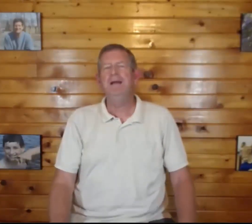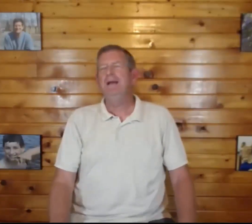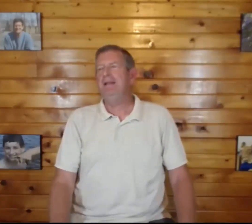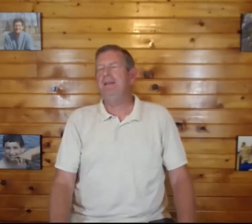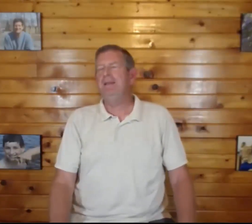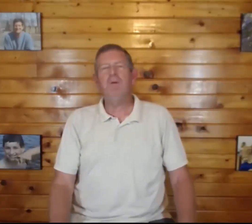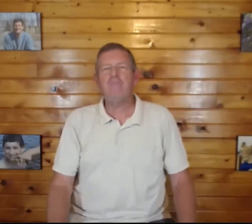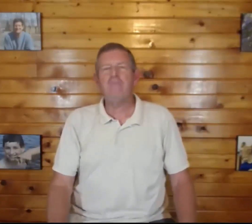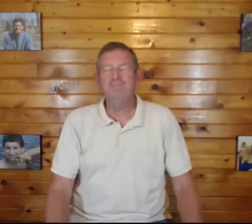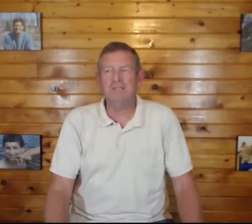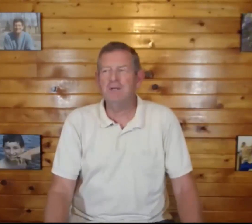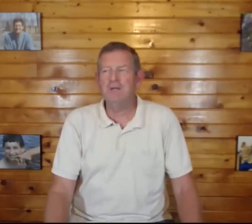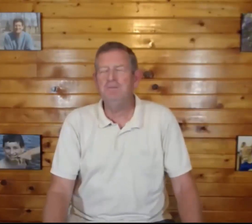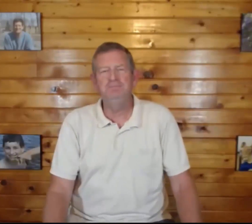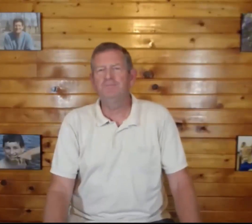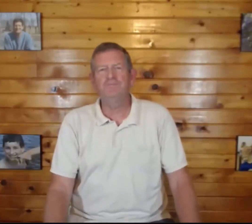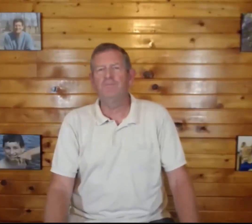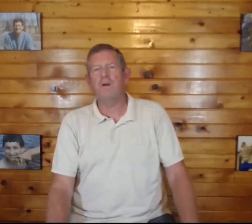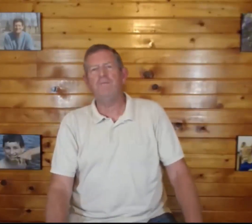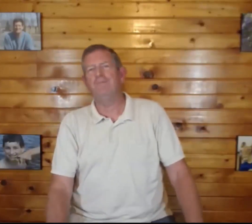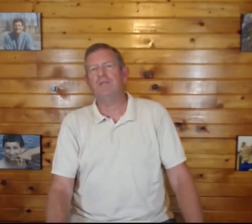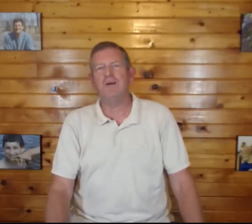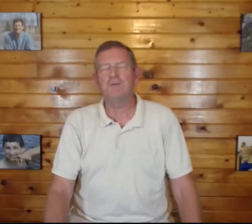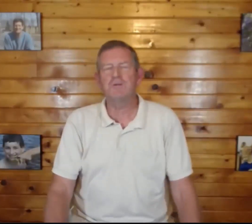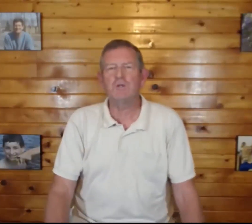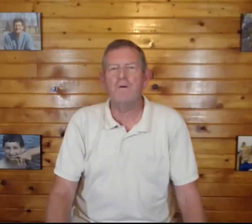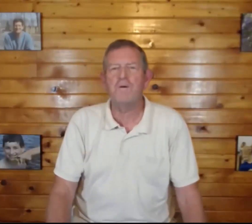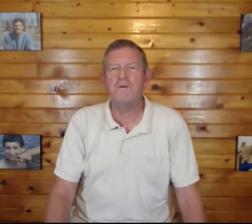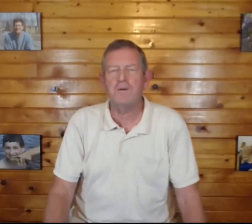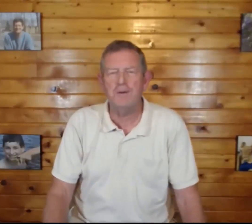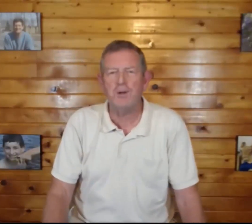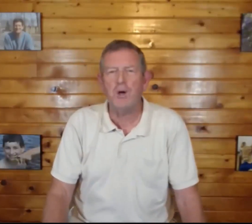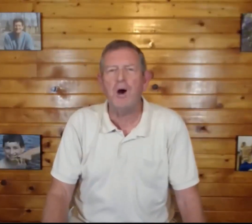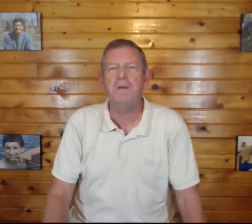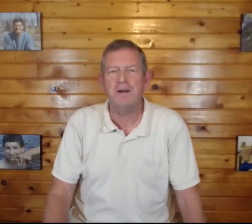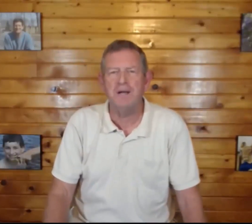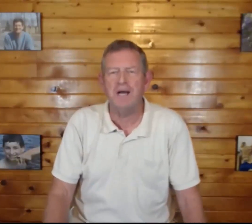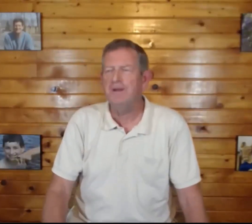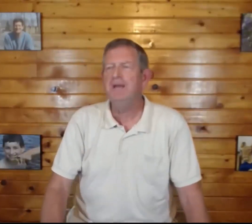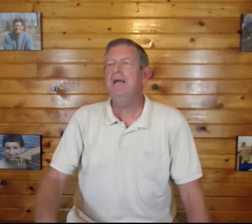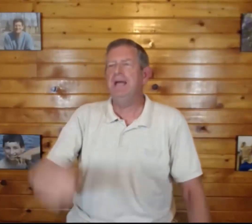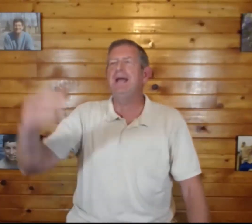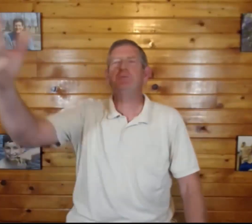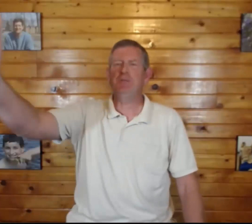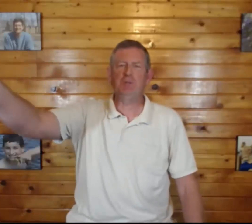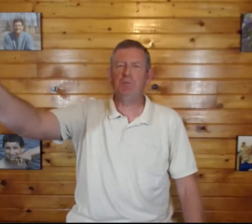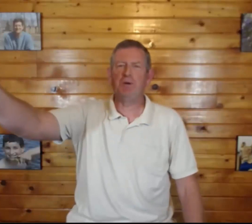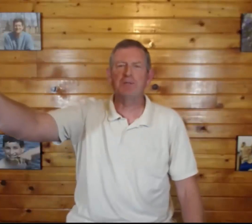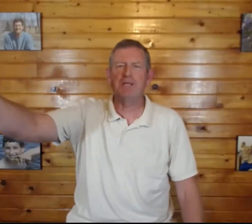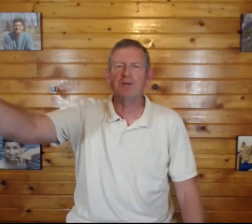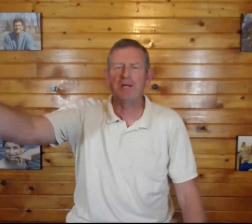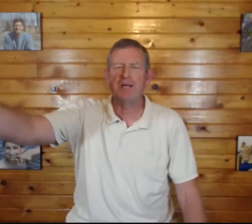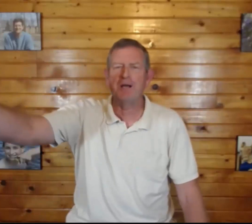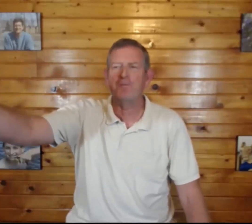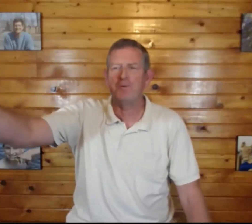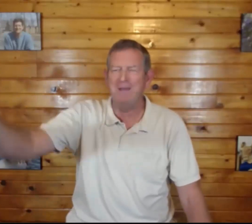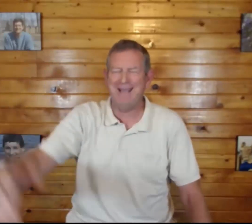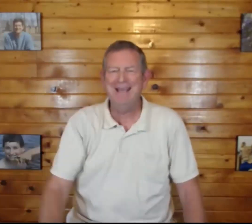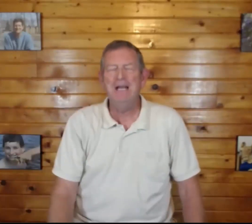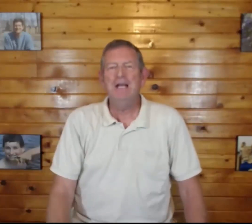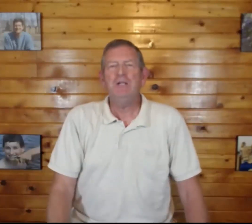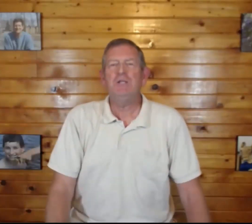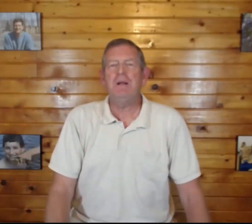red, and they laughed for a good 45 seconds or so before they were able to calm down enough. And nice Mrs. Dupré was always trying to